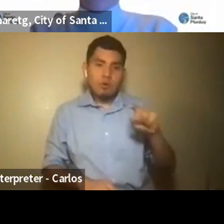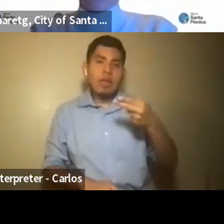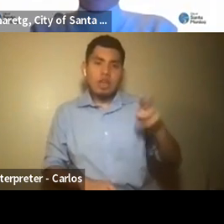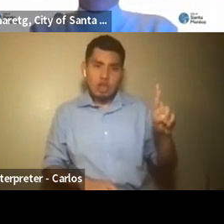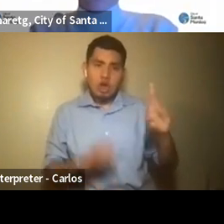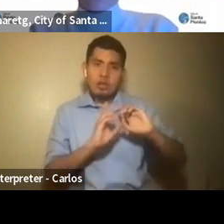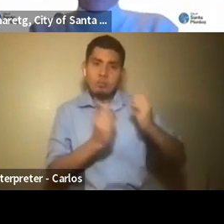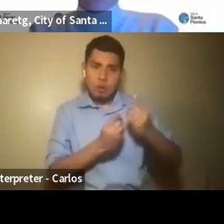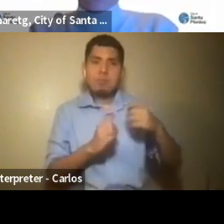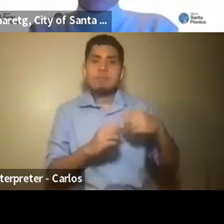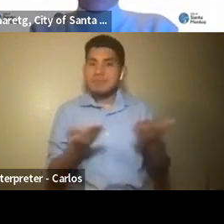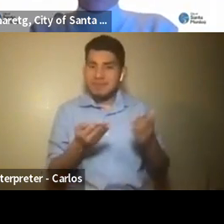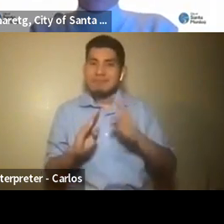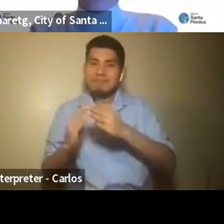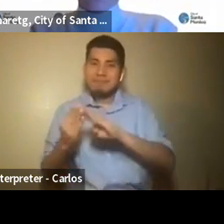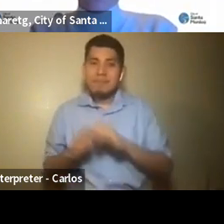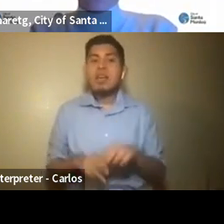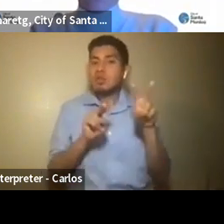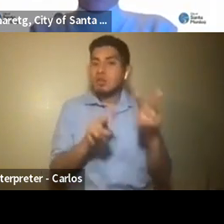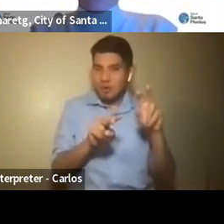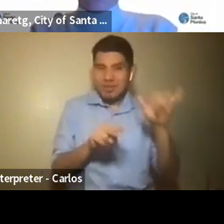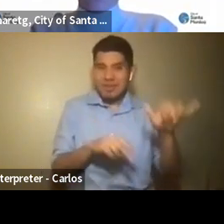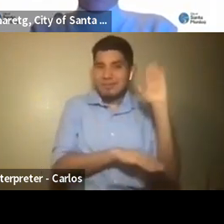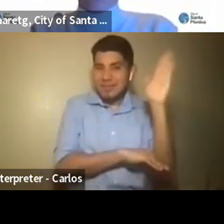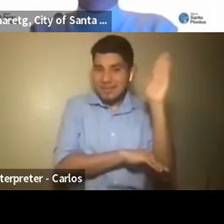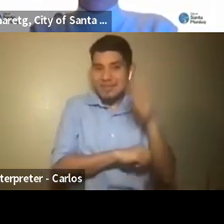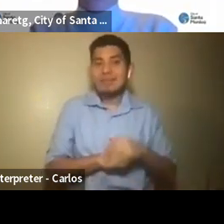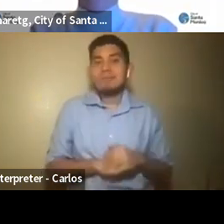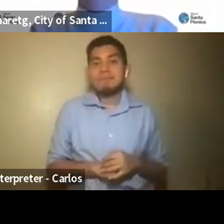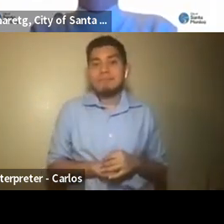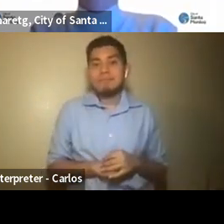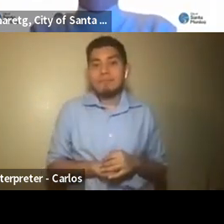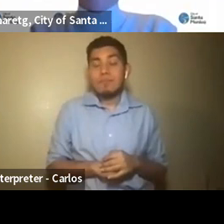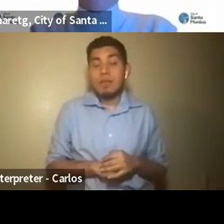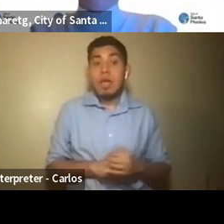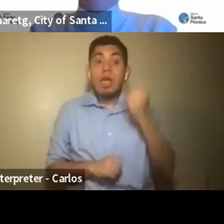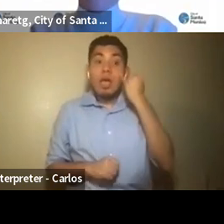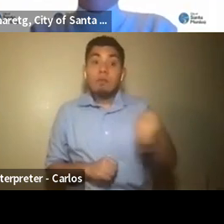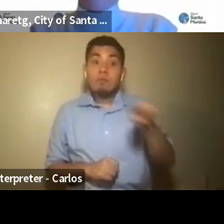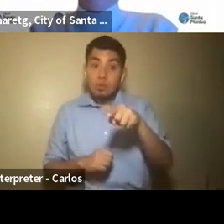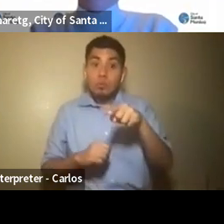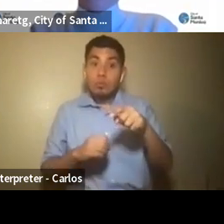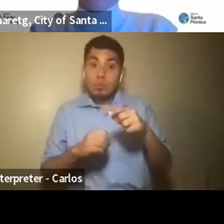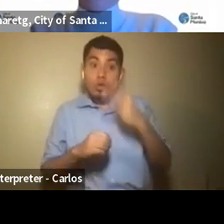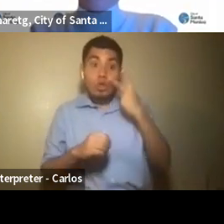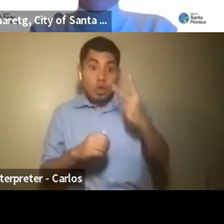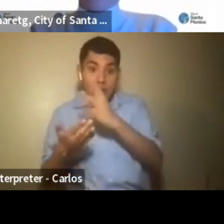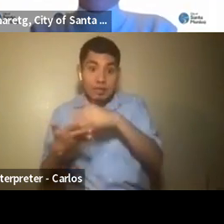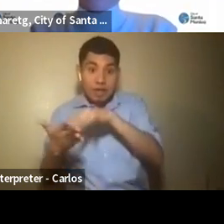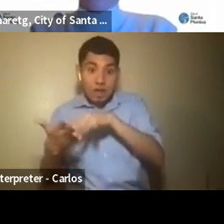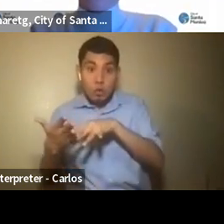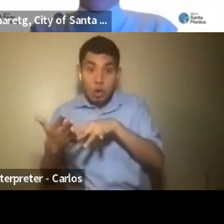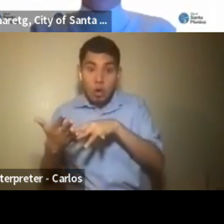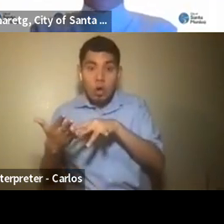And so looking forward to that presentation. For those of you who received the agenda and for those of you